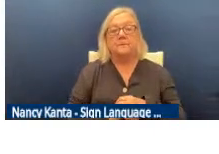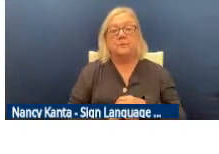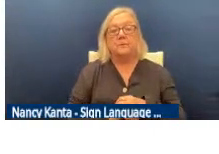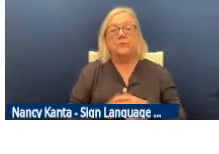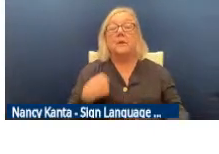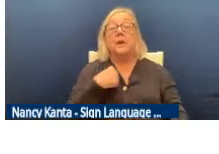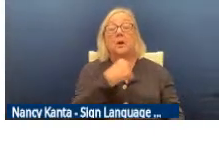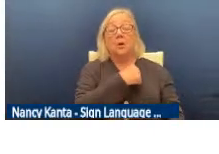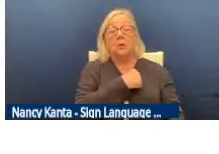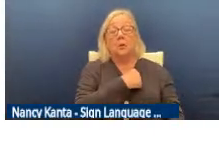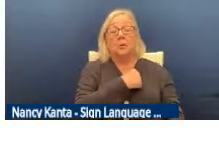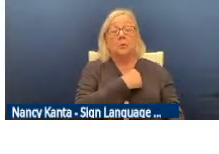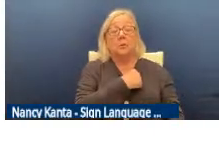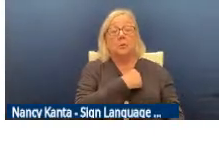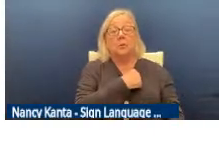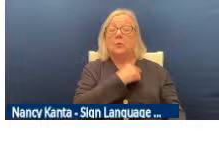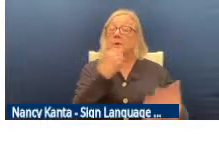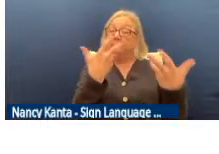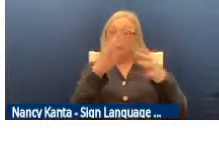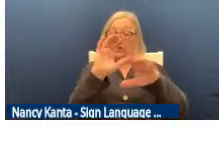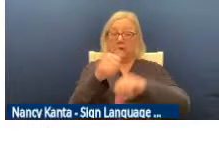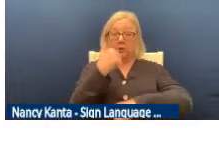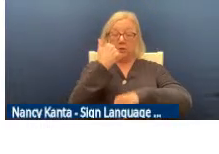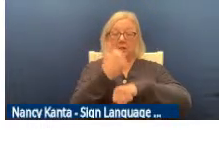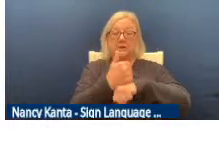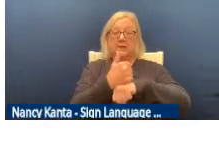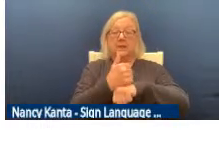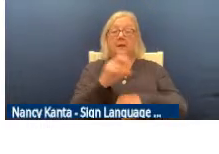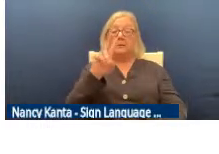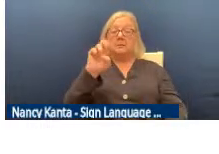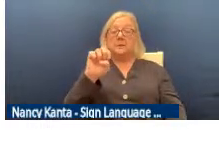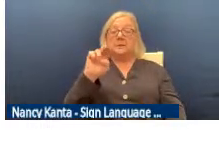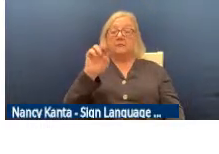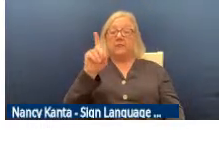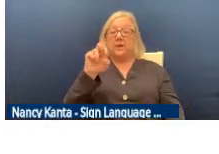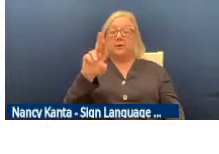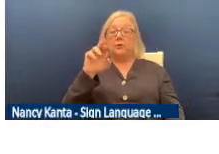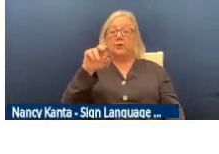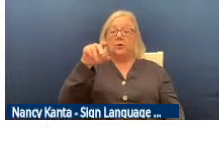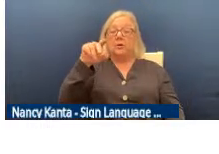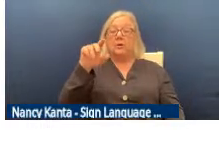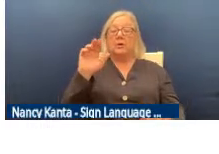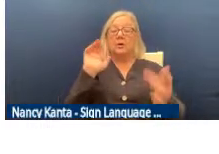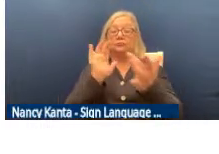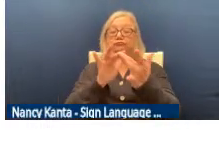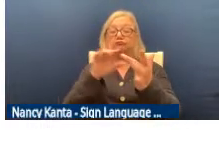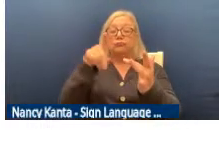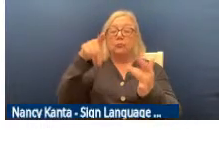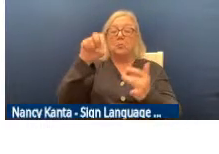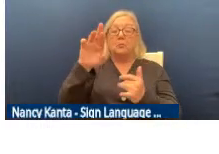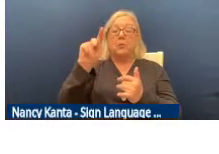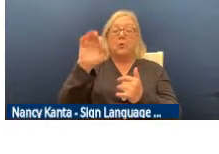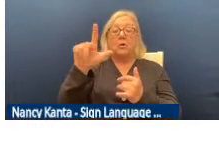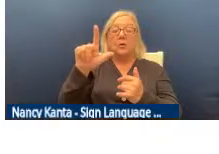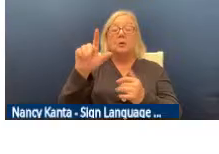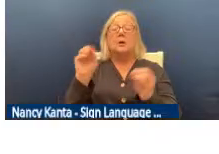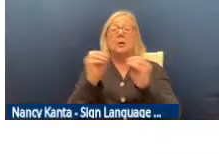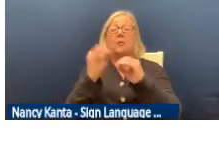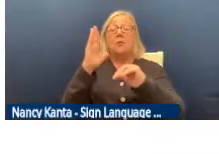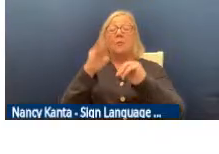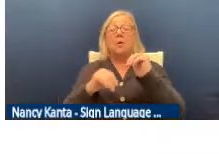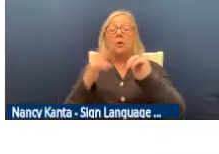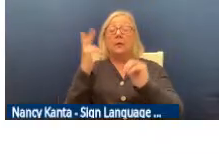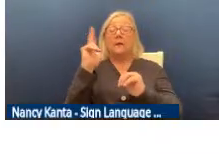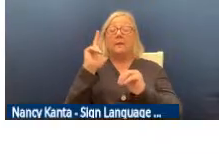did establish a vendor portal where we have more than 3,000 vendors signed up to receive